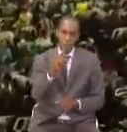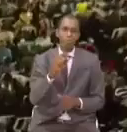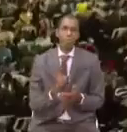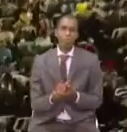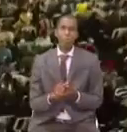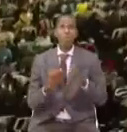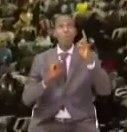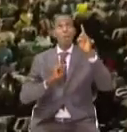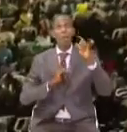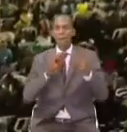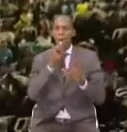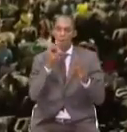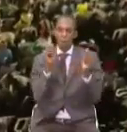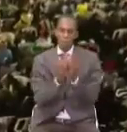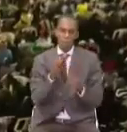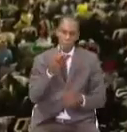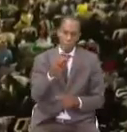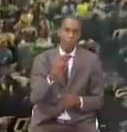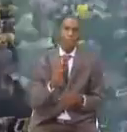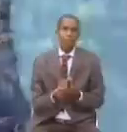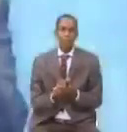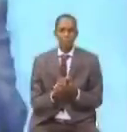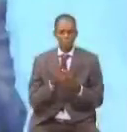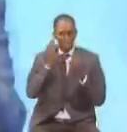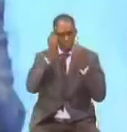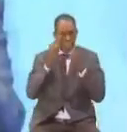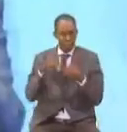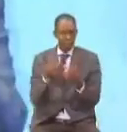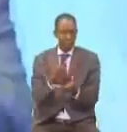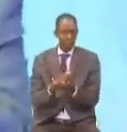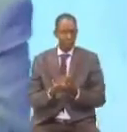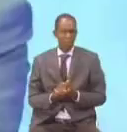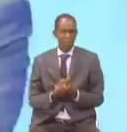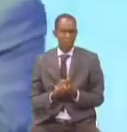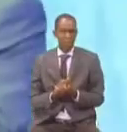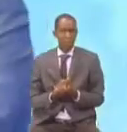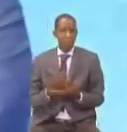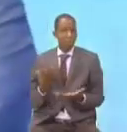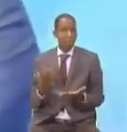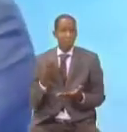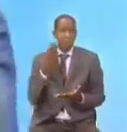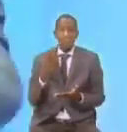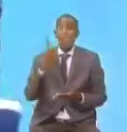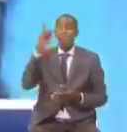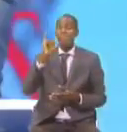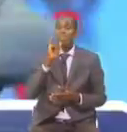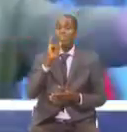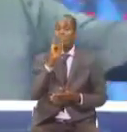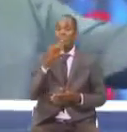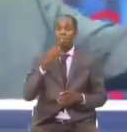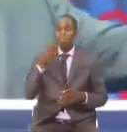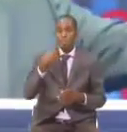I am with thee. Think about that. Think about that. It's talking to everyone in